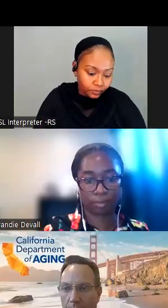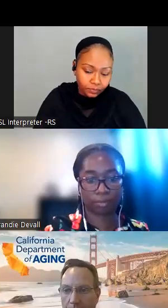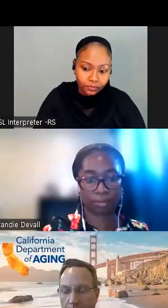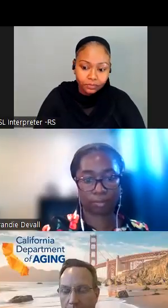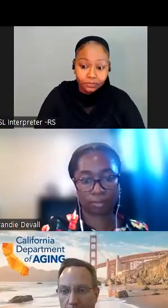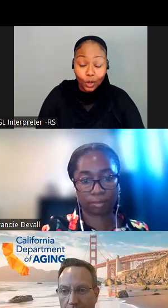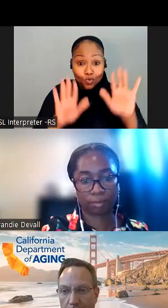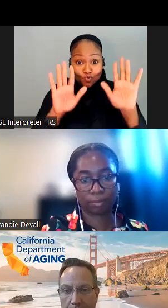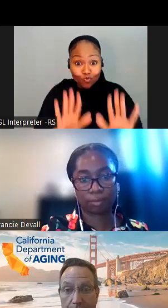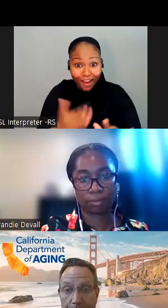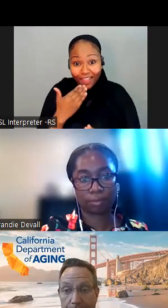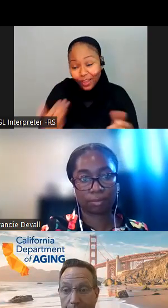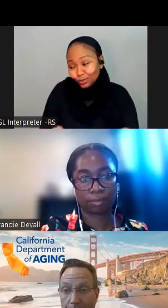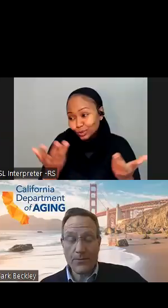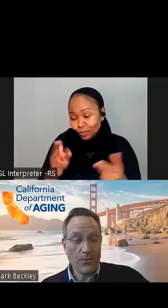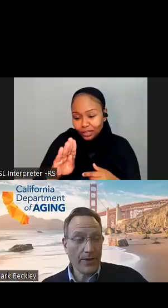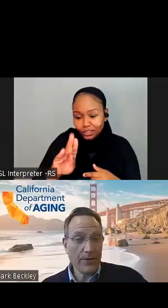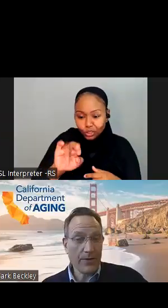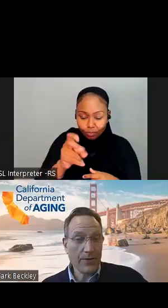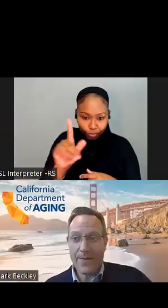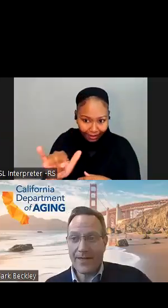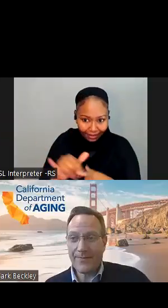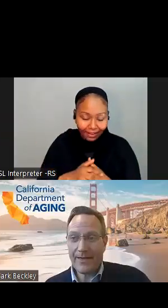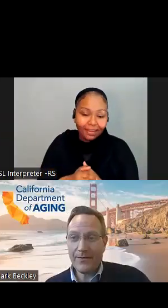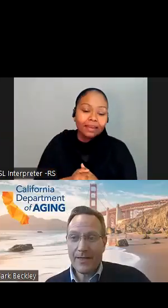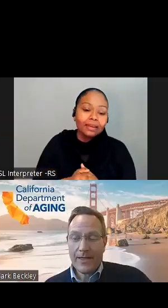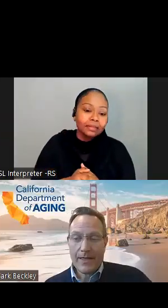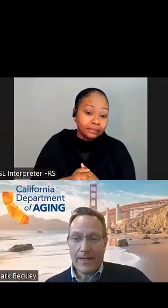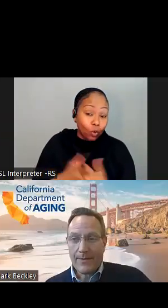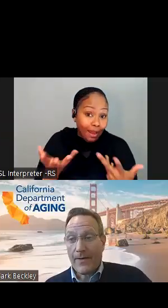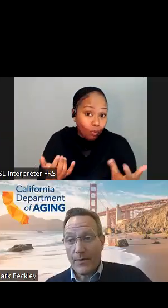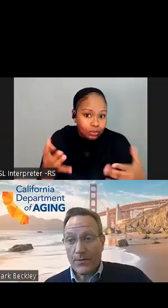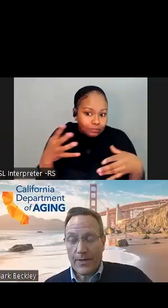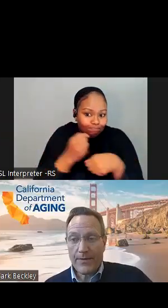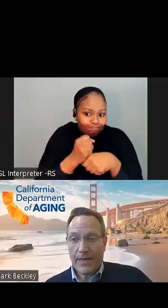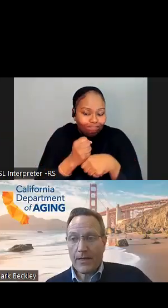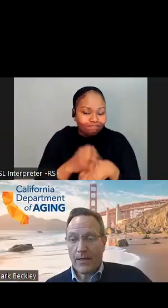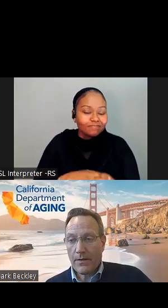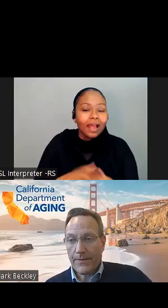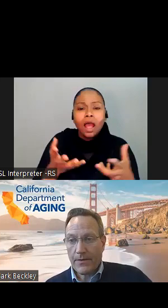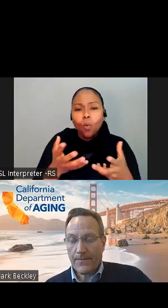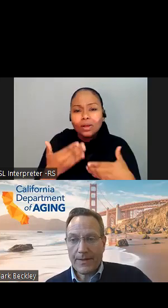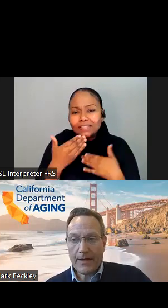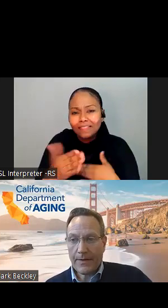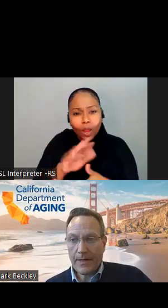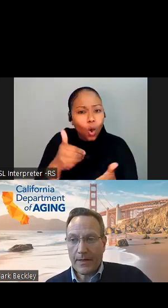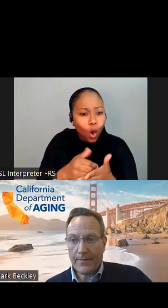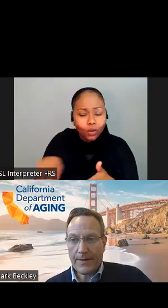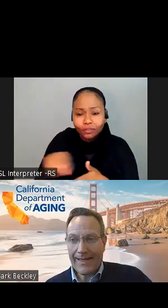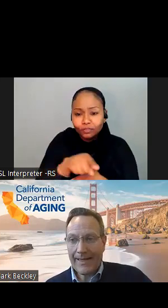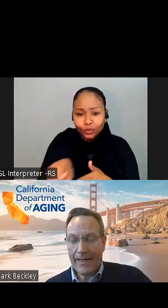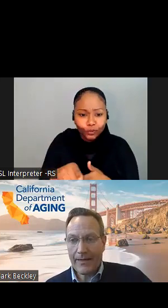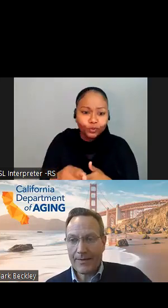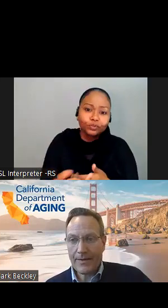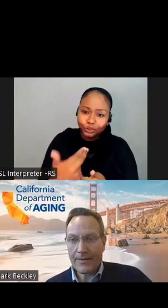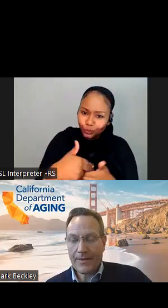Great, thank you so much, Brandy. So we're just wrapping up now. I first want to thank all of you for attending the kickoff